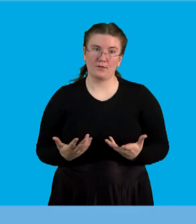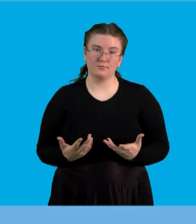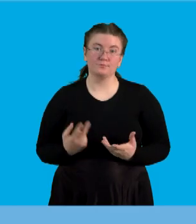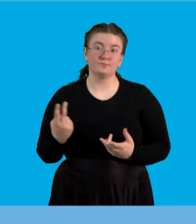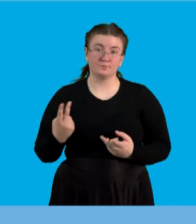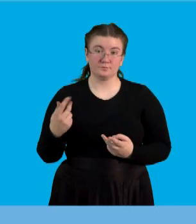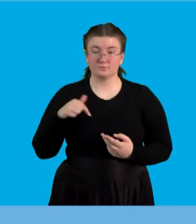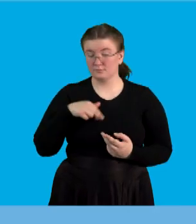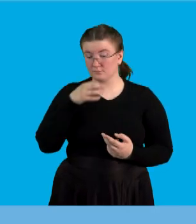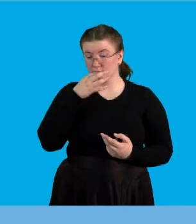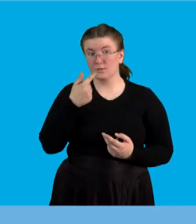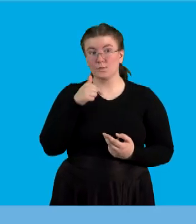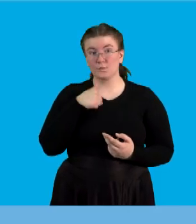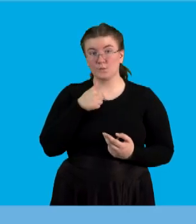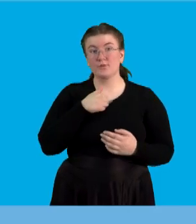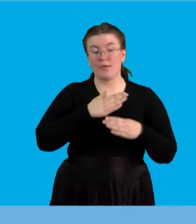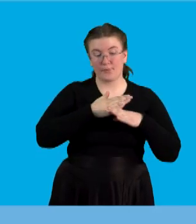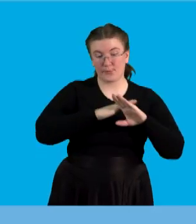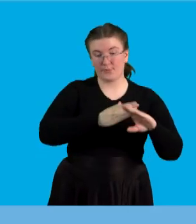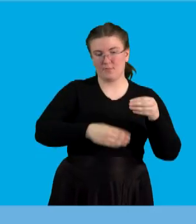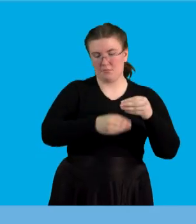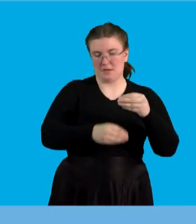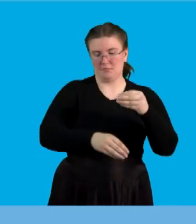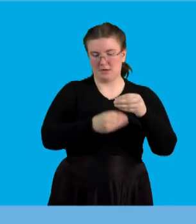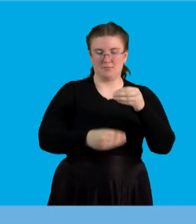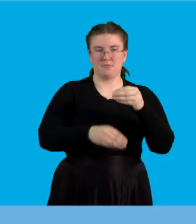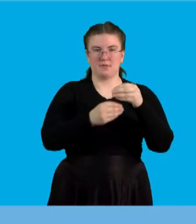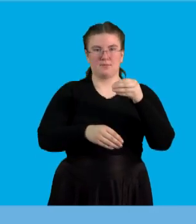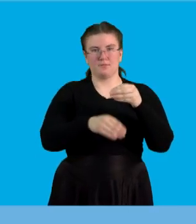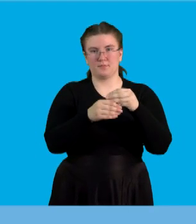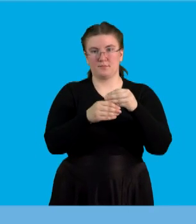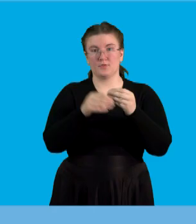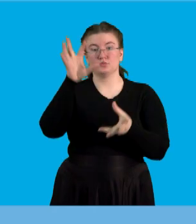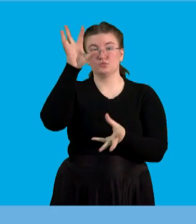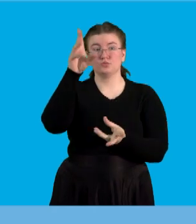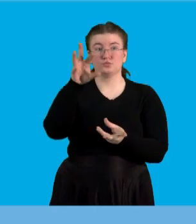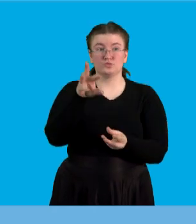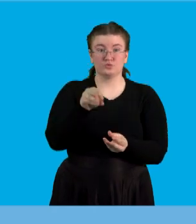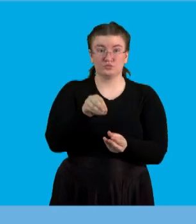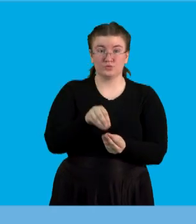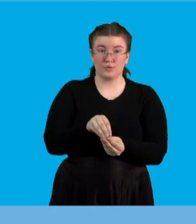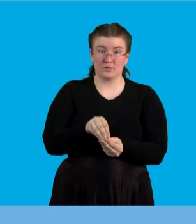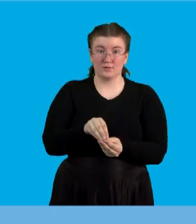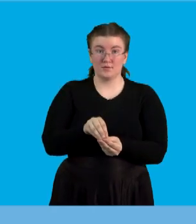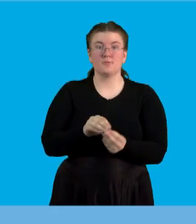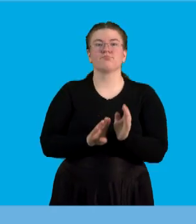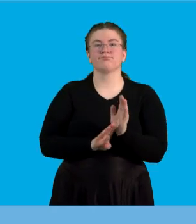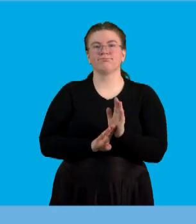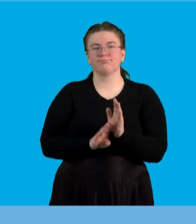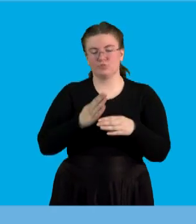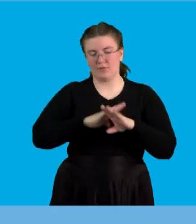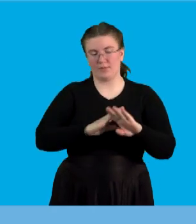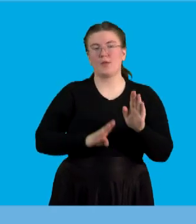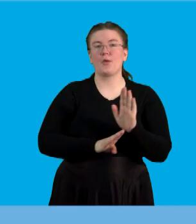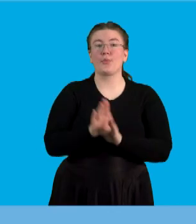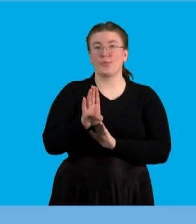said as we add more resistors, or as more resistors are added in series, the total resistance of a circuit